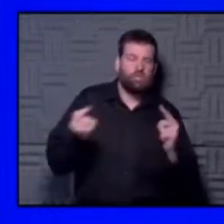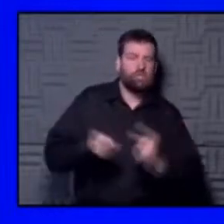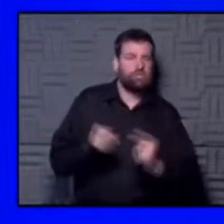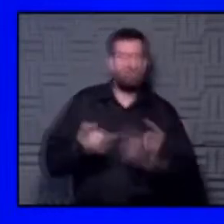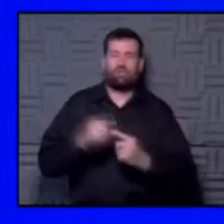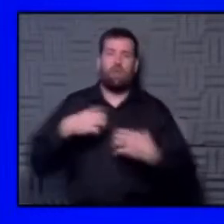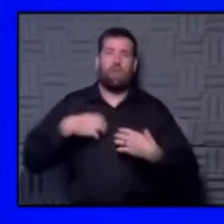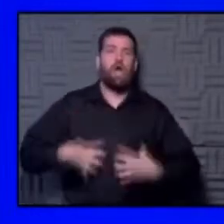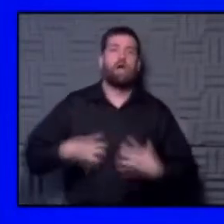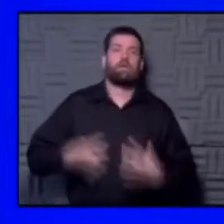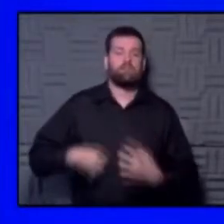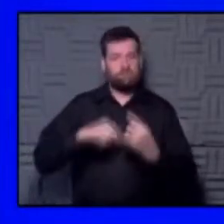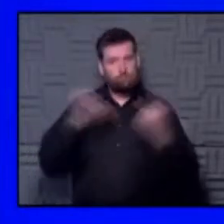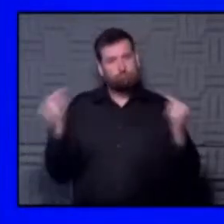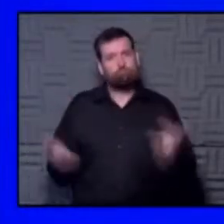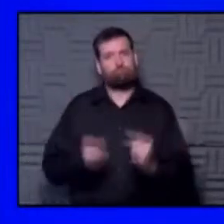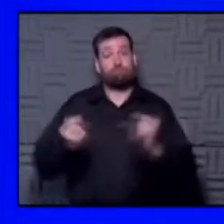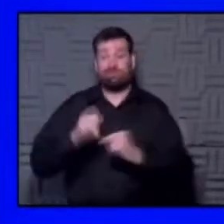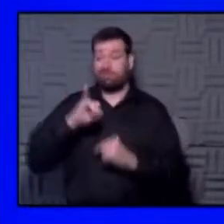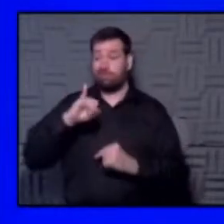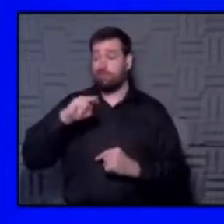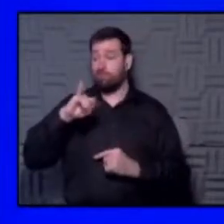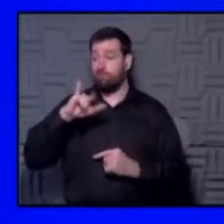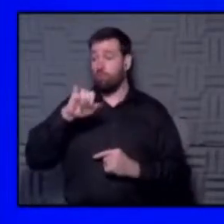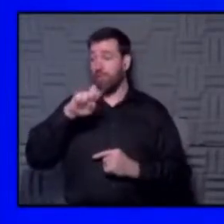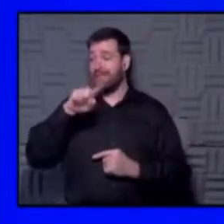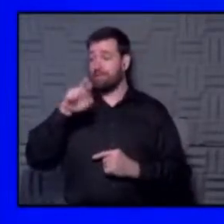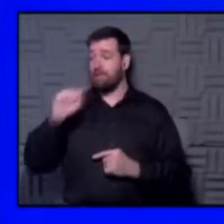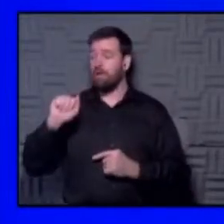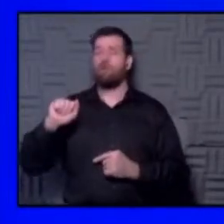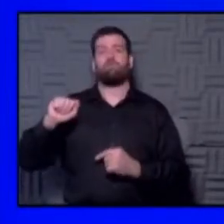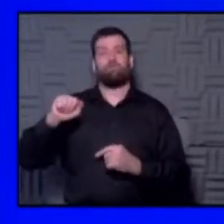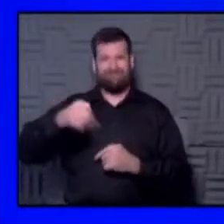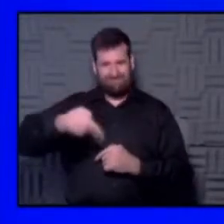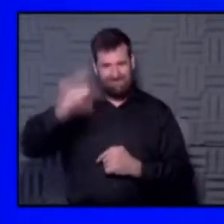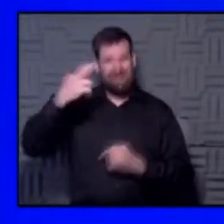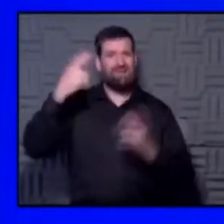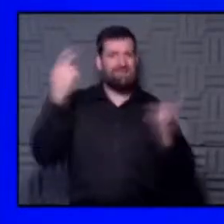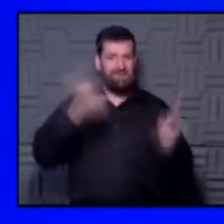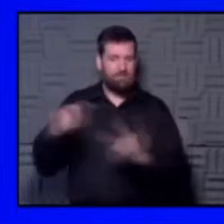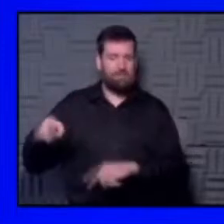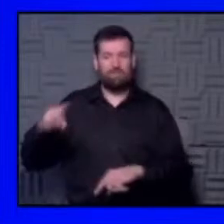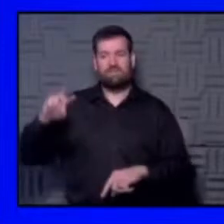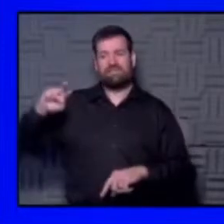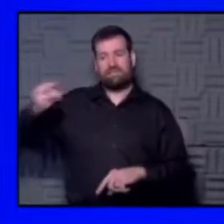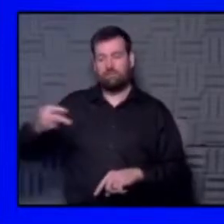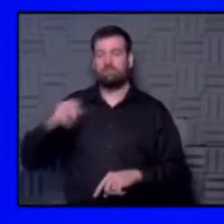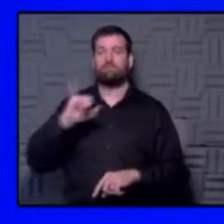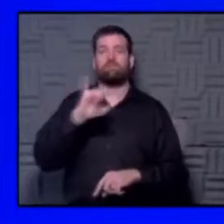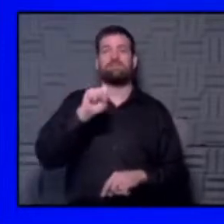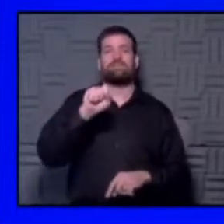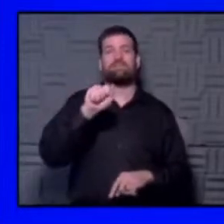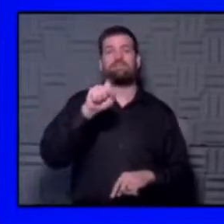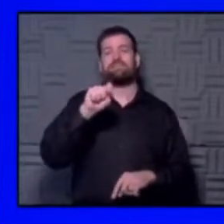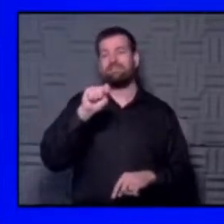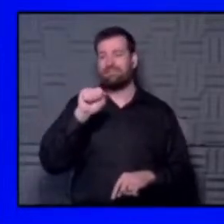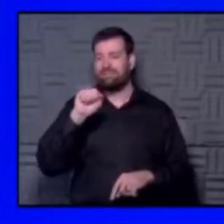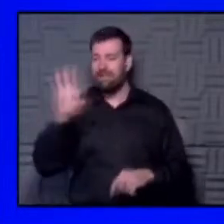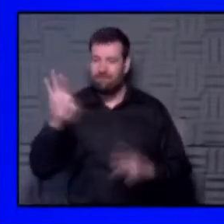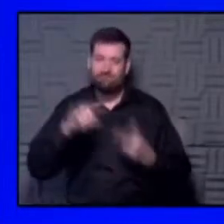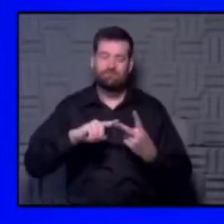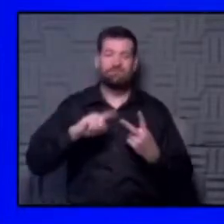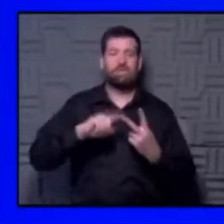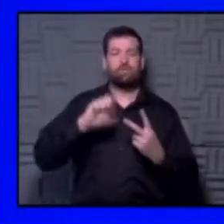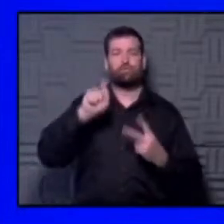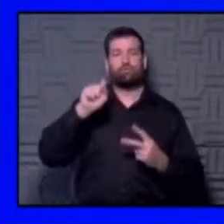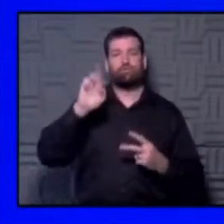insult. We know that with influenza, there are high rates of secondary bacterial infections, such as with Staphylococcus and Streptococcus.